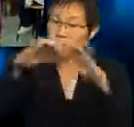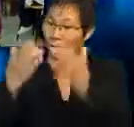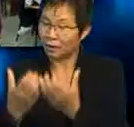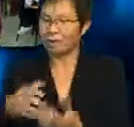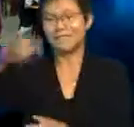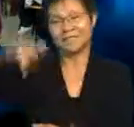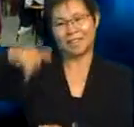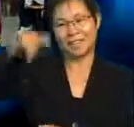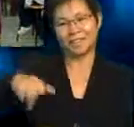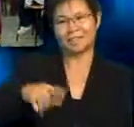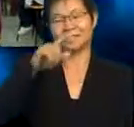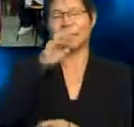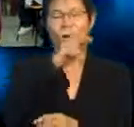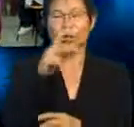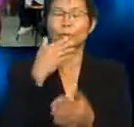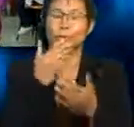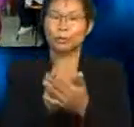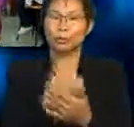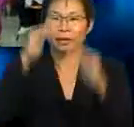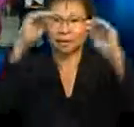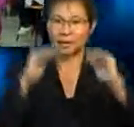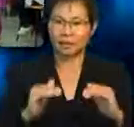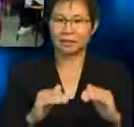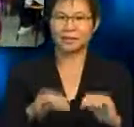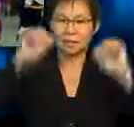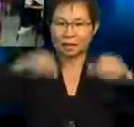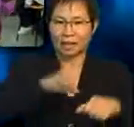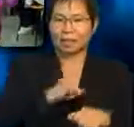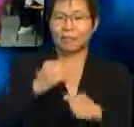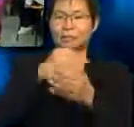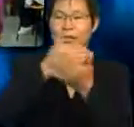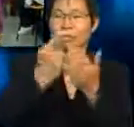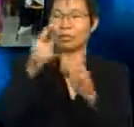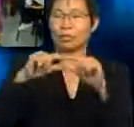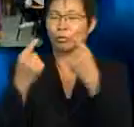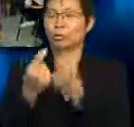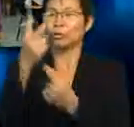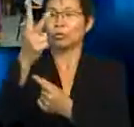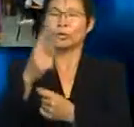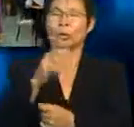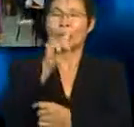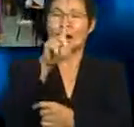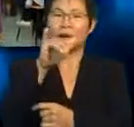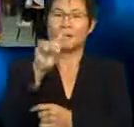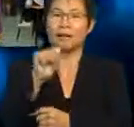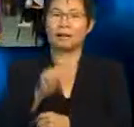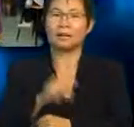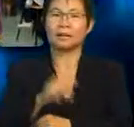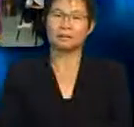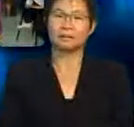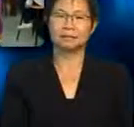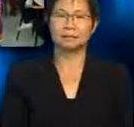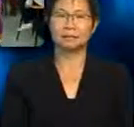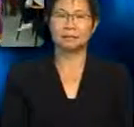Is that correct, class? Yes. Okay, good. Next. May I have someone from group 2? Okay,